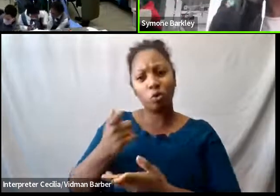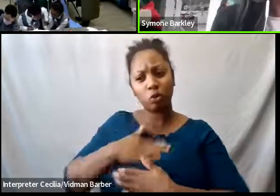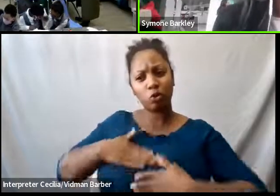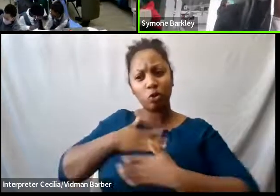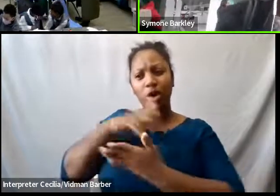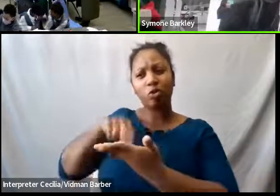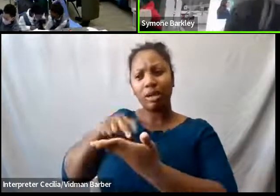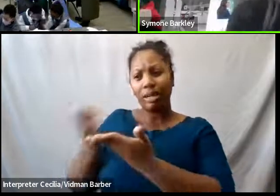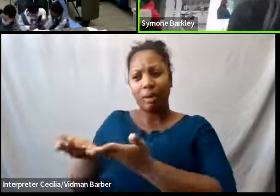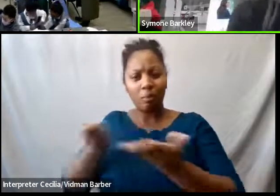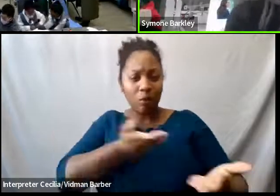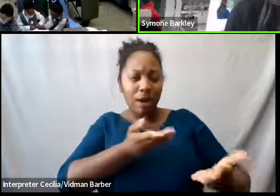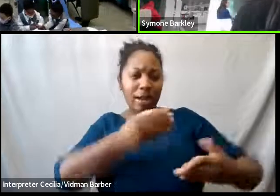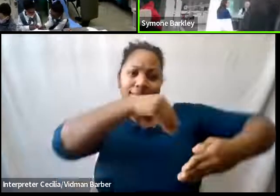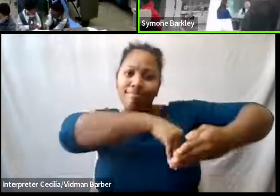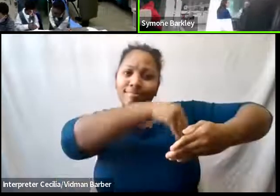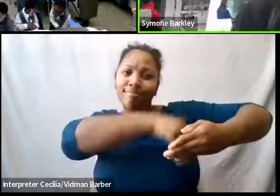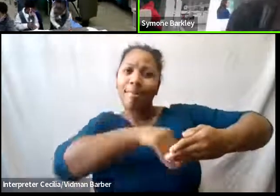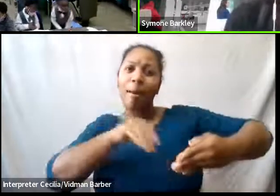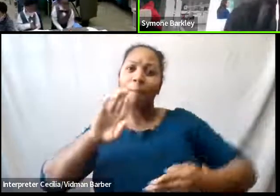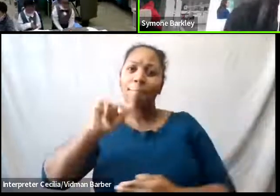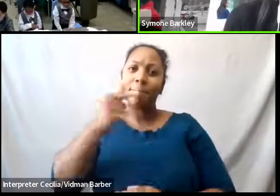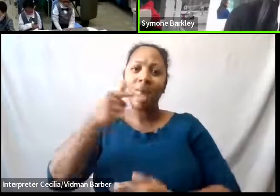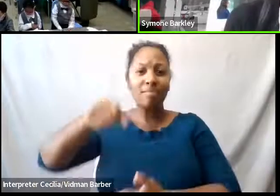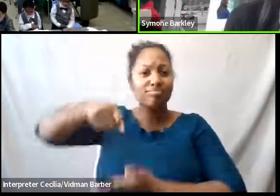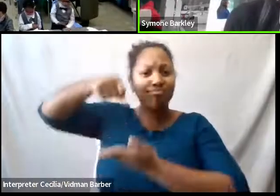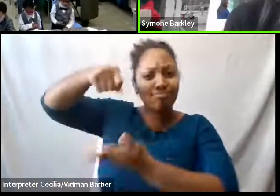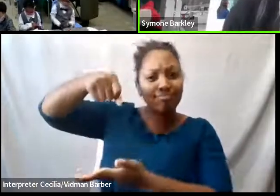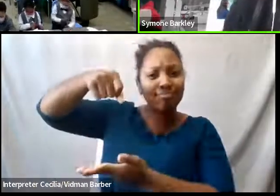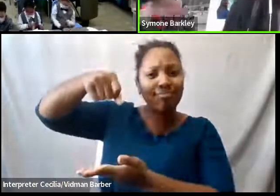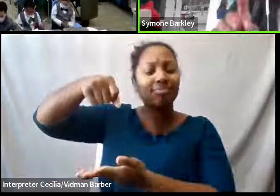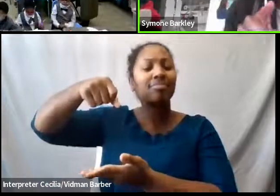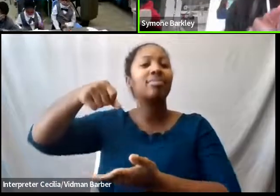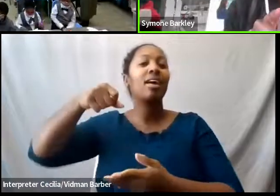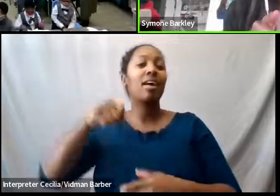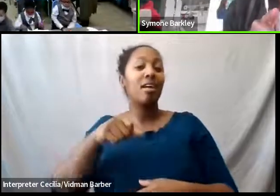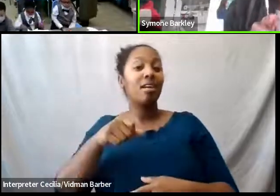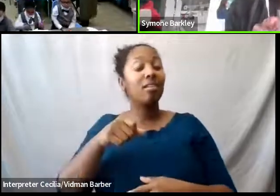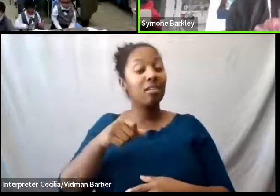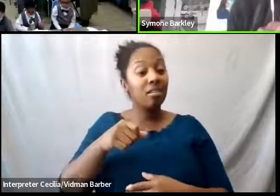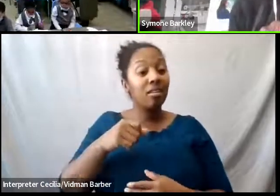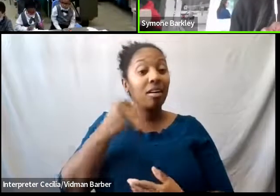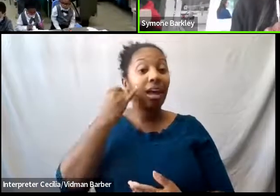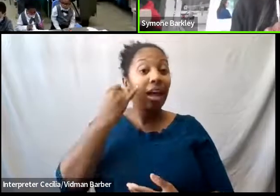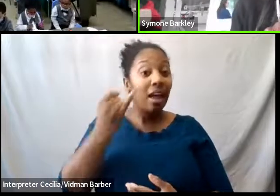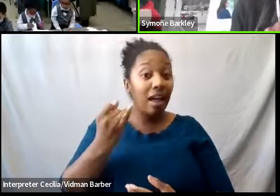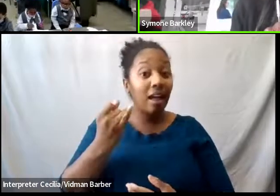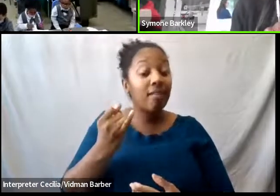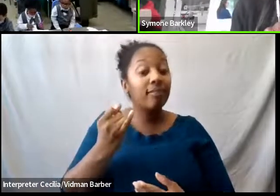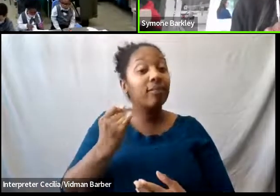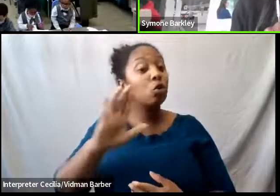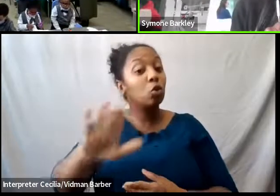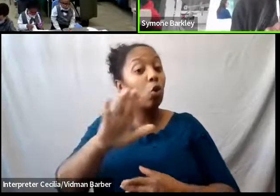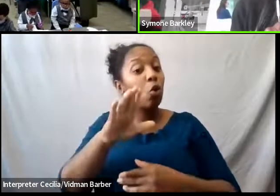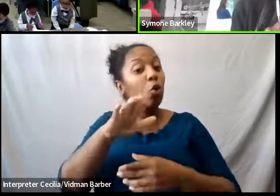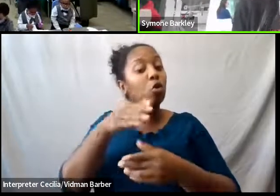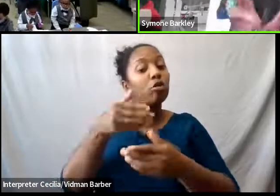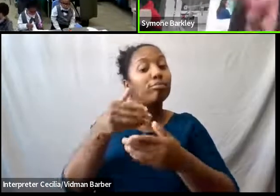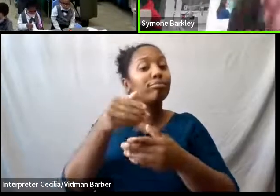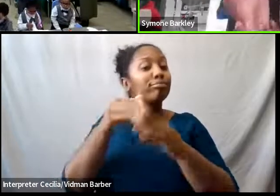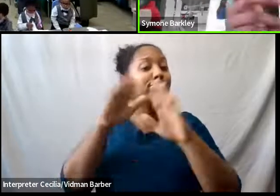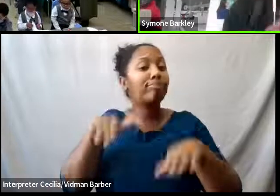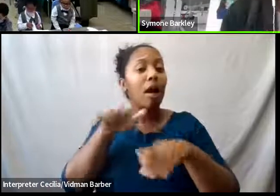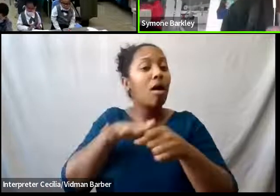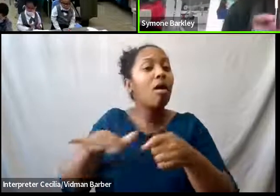your bag when you come to school and you come to Miss Grant's class. If you are picking up trash in your neighborhood with your gloves